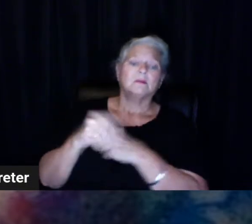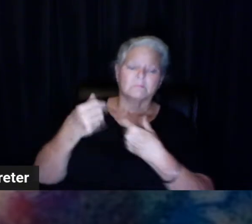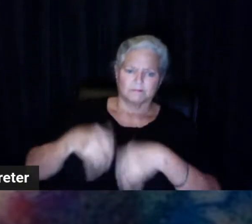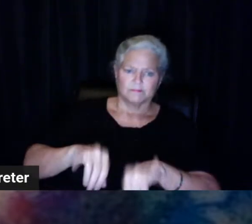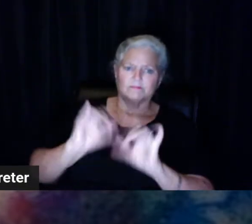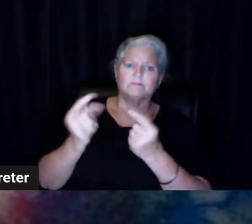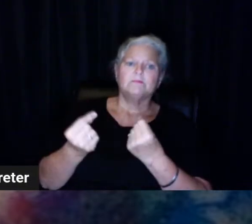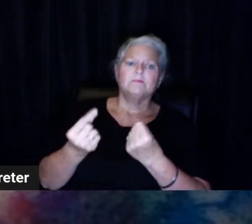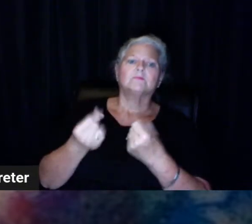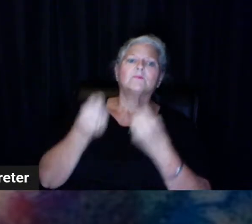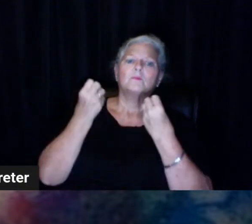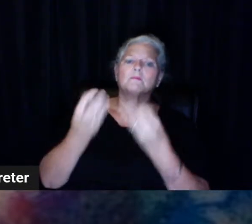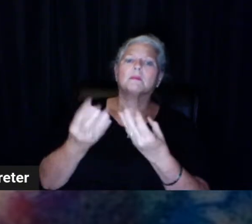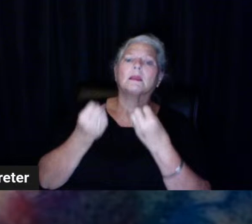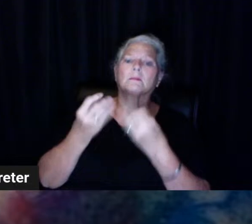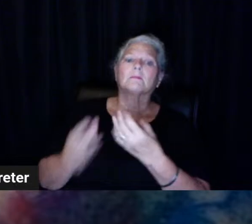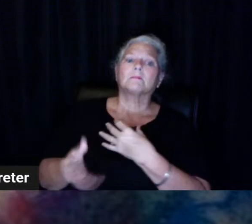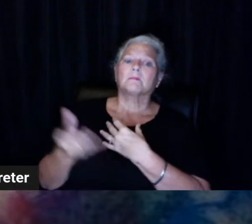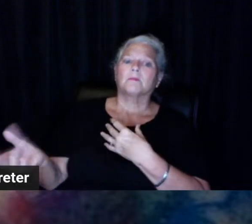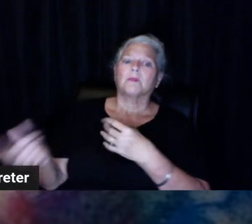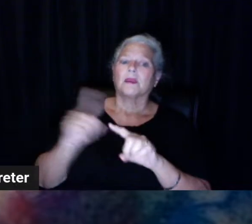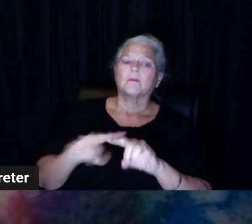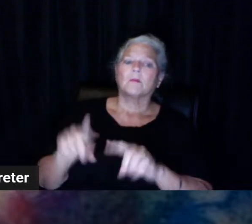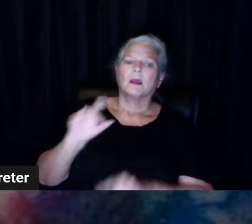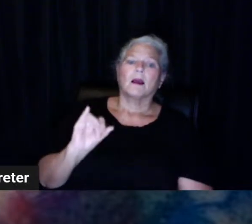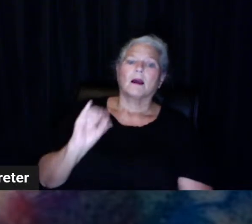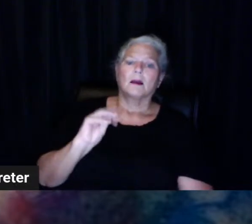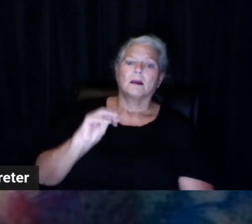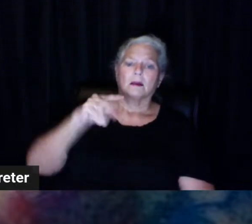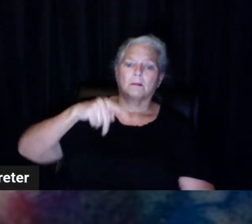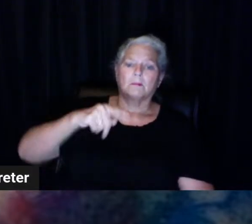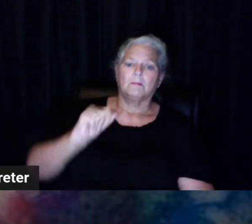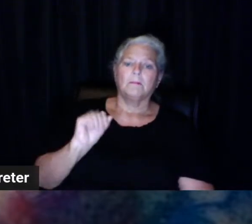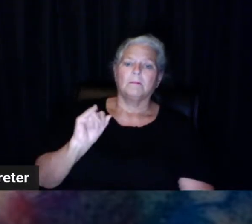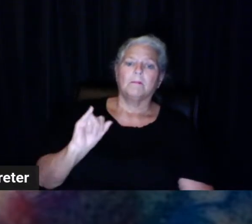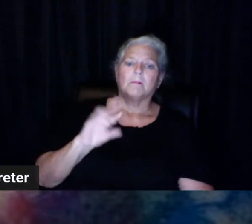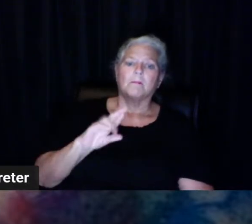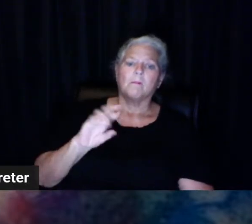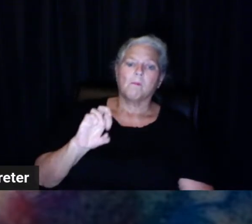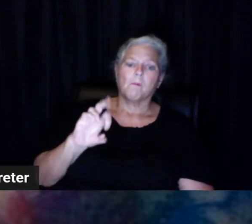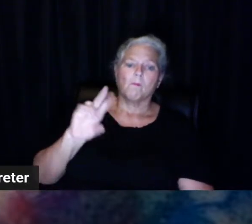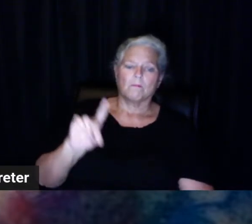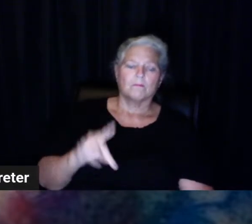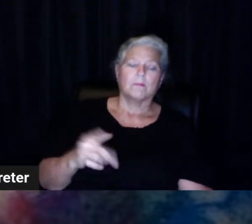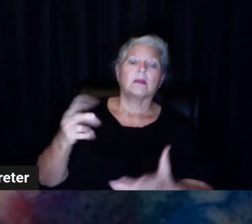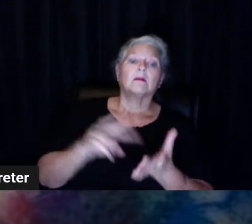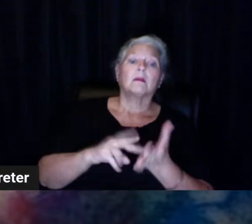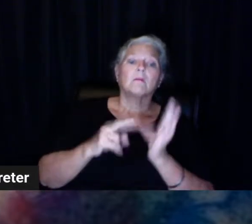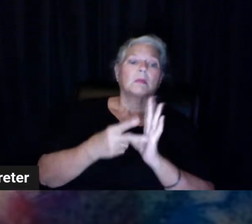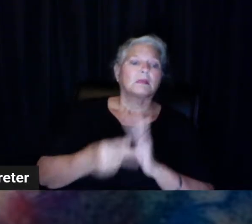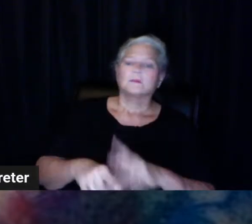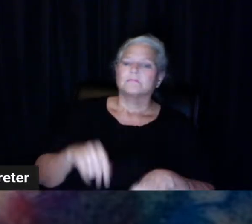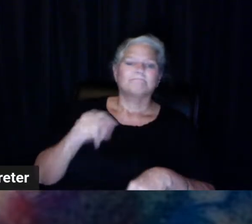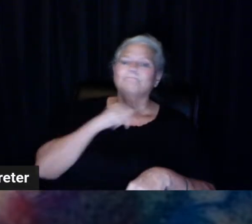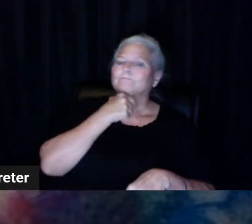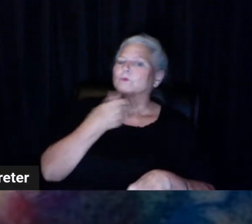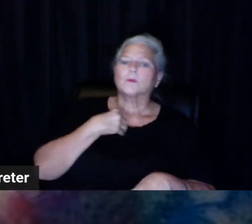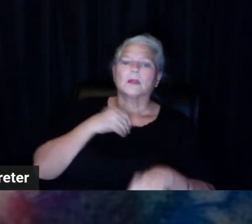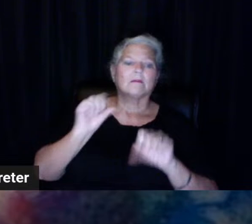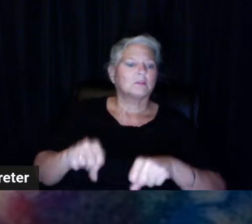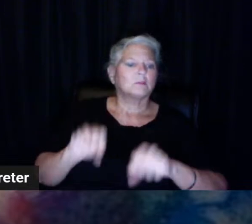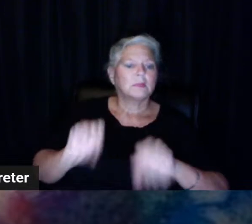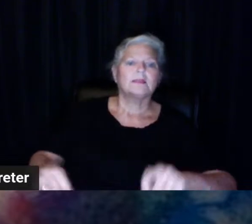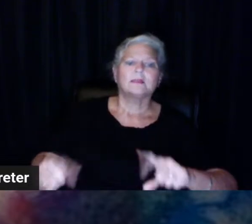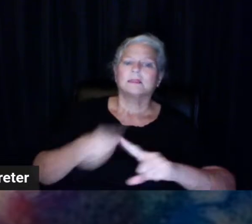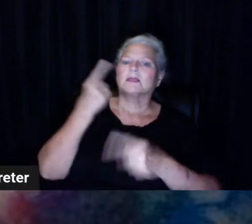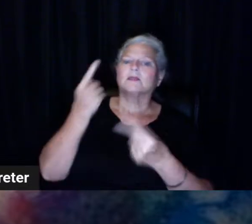things, but impaired means you have an inability to do things.